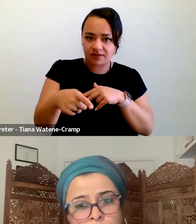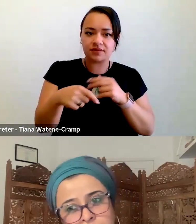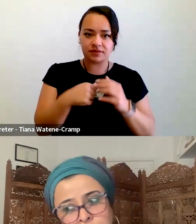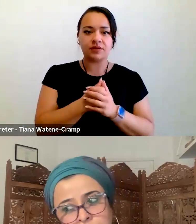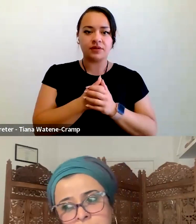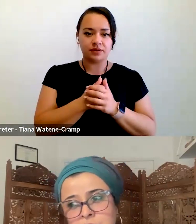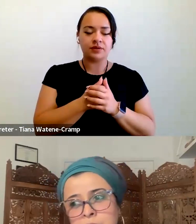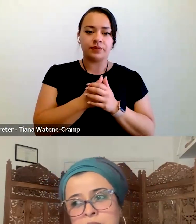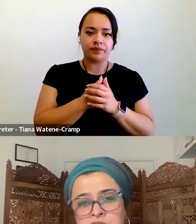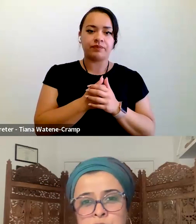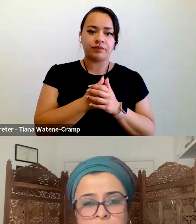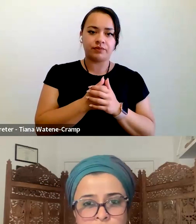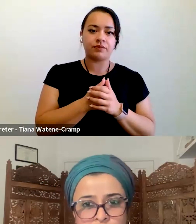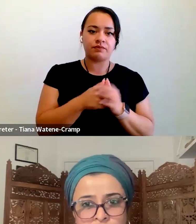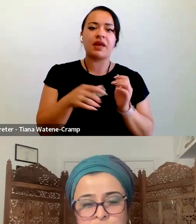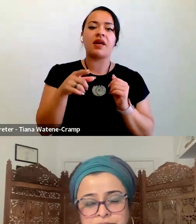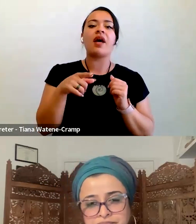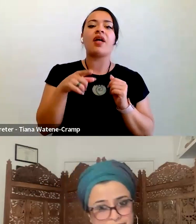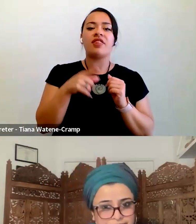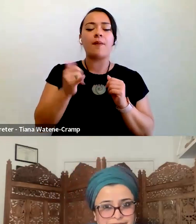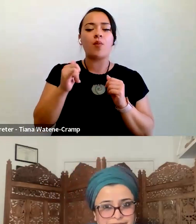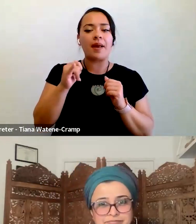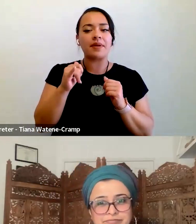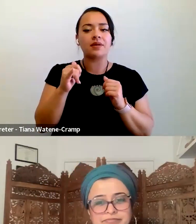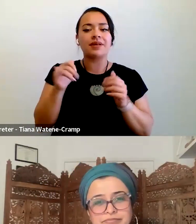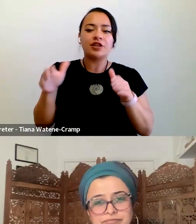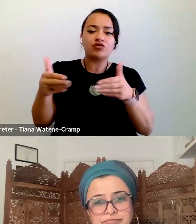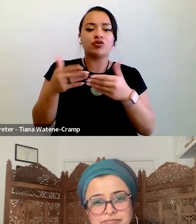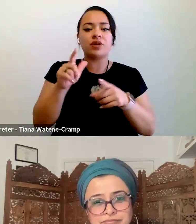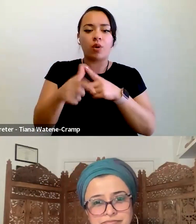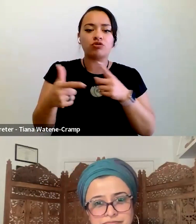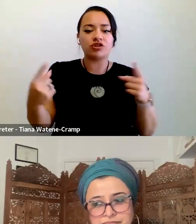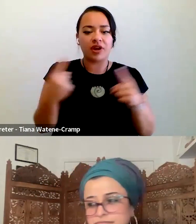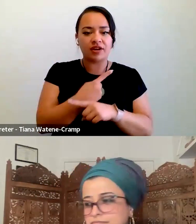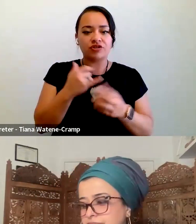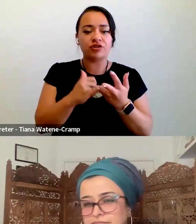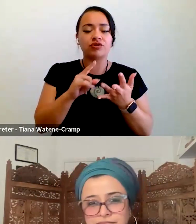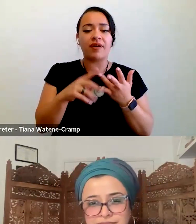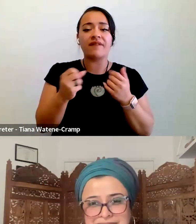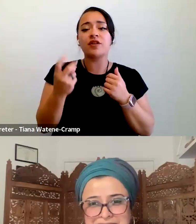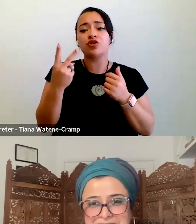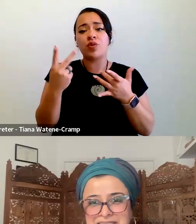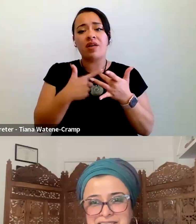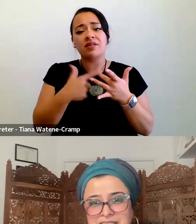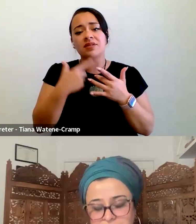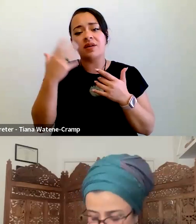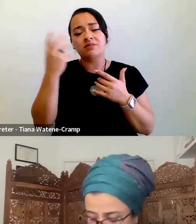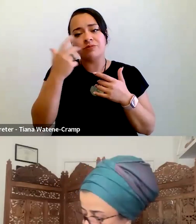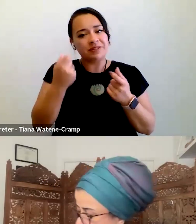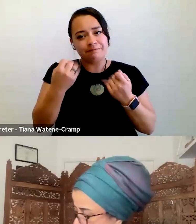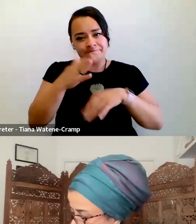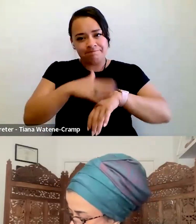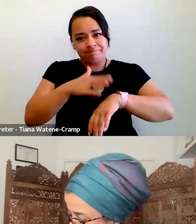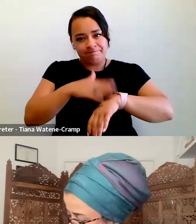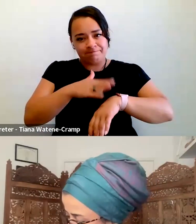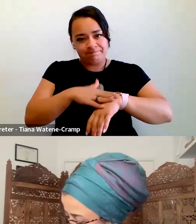that might ensue in a culture change. Thank you. We've got 2 others, but I don't think we've got time for